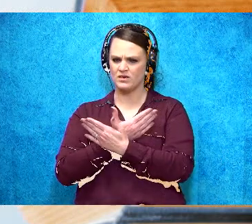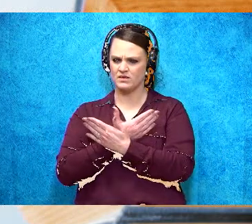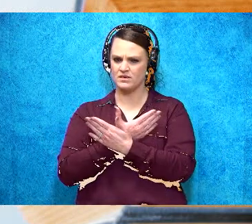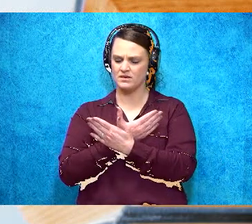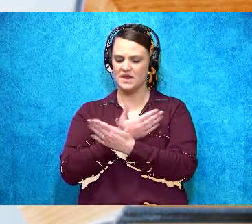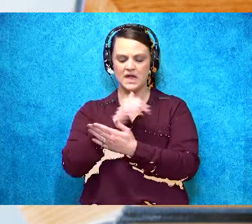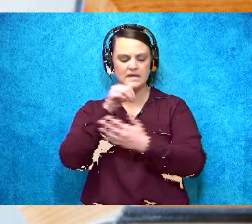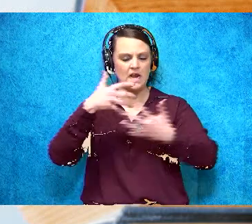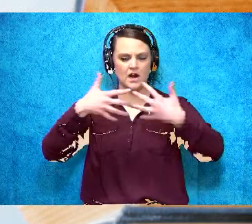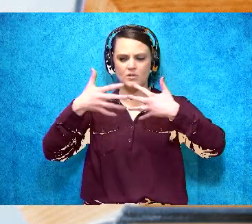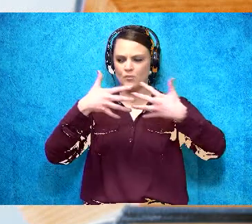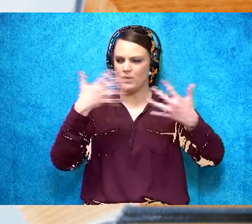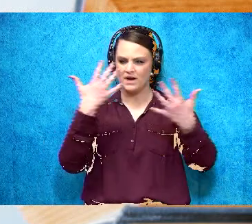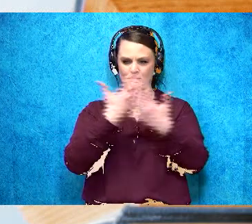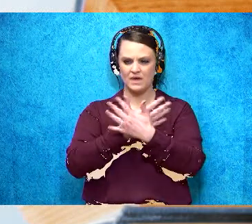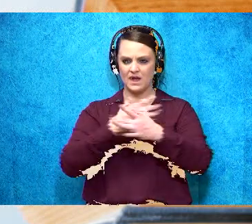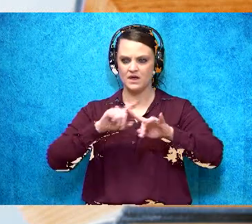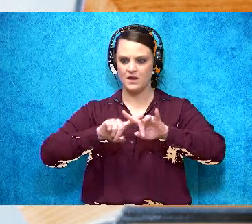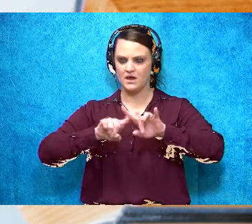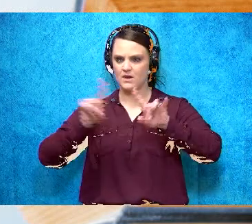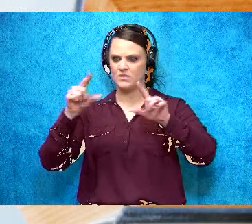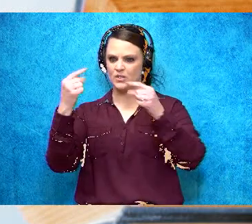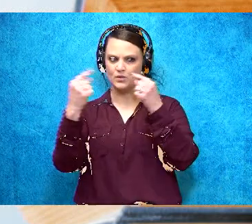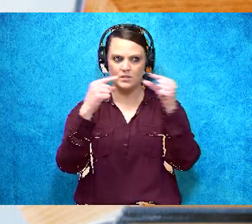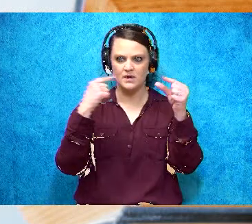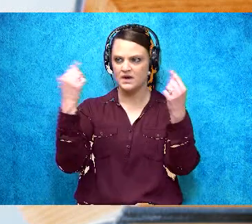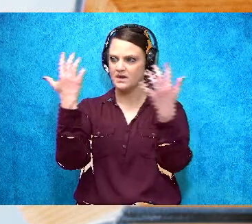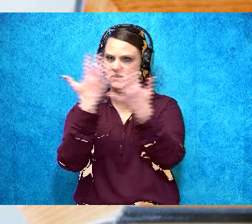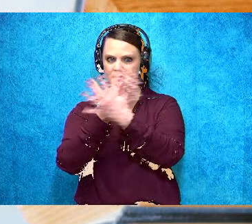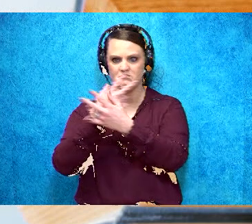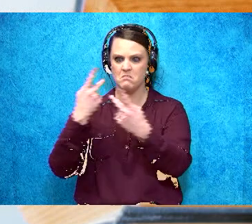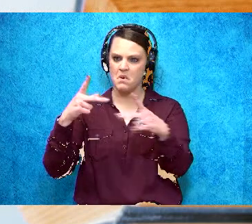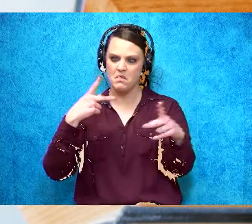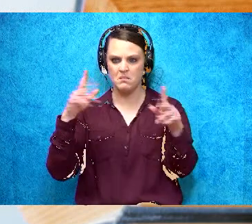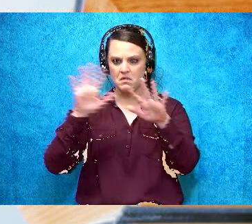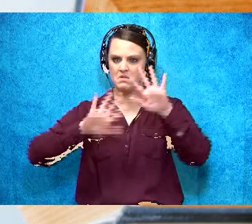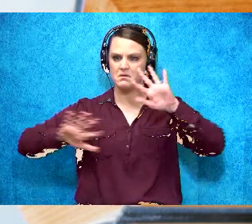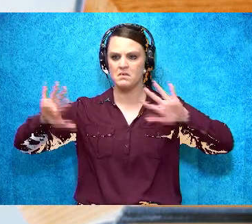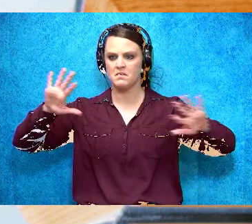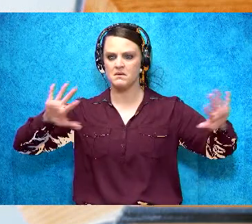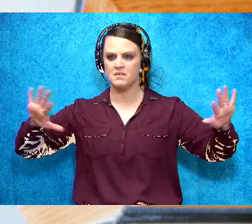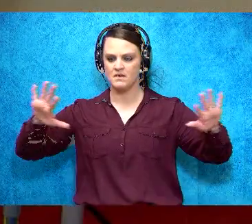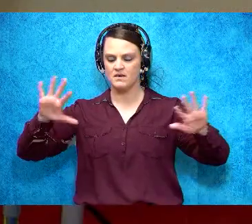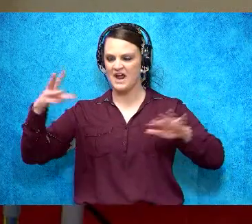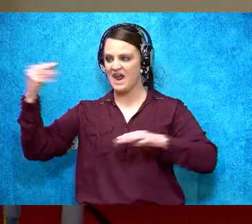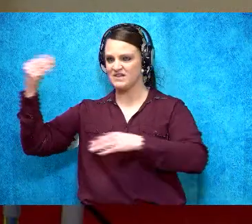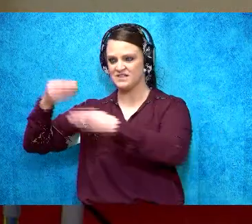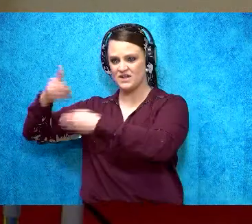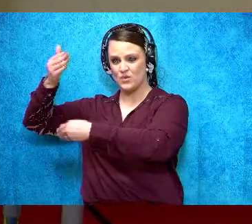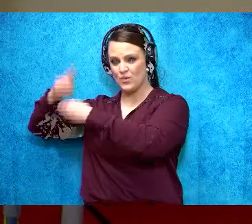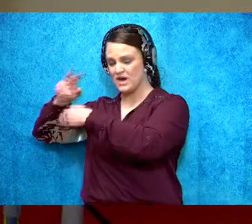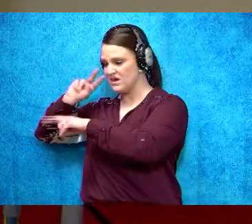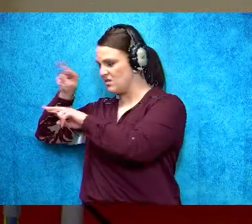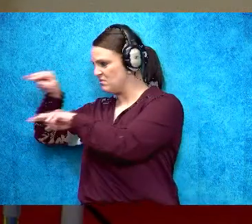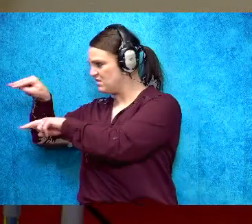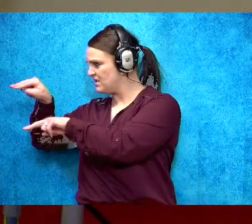Not a grayish-black dark, but a green and purple dark. Outside of the plane window, for a